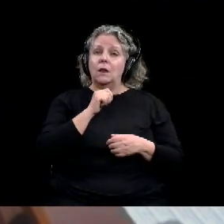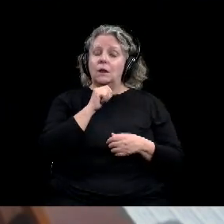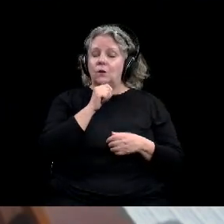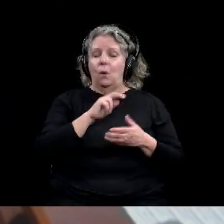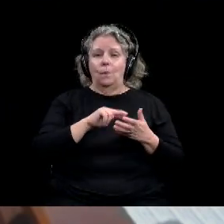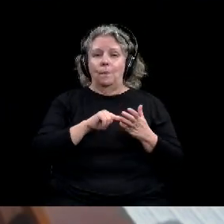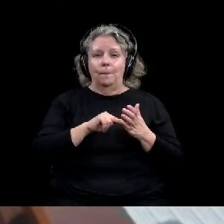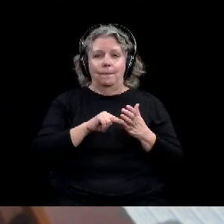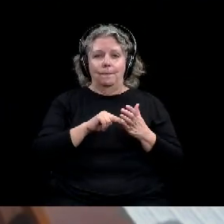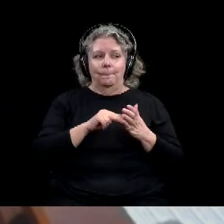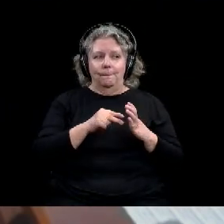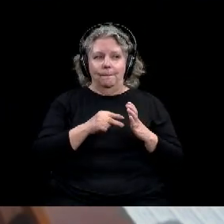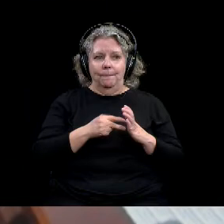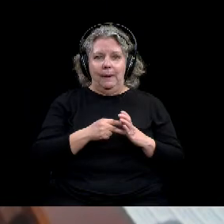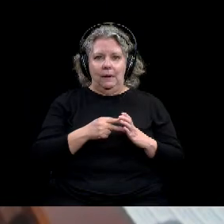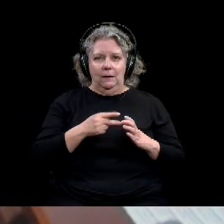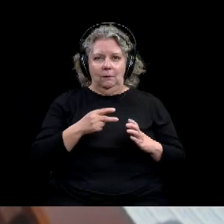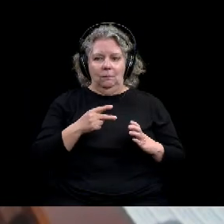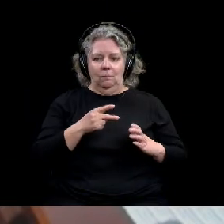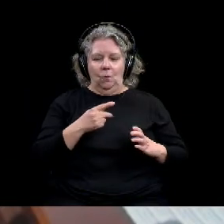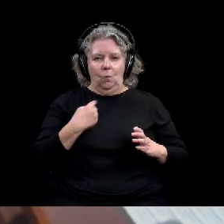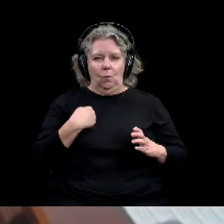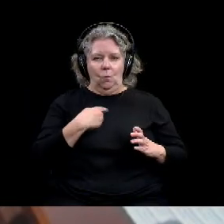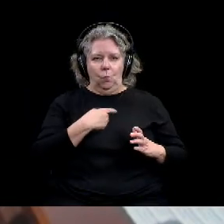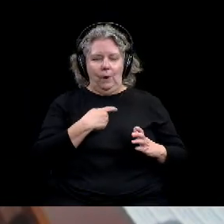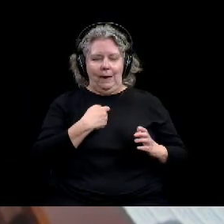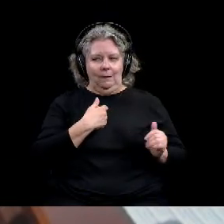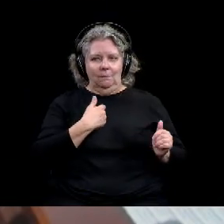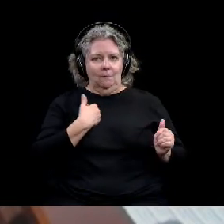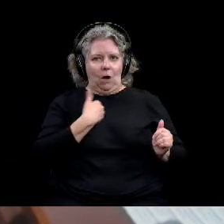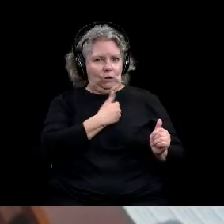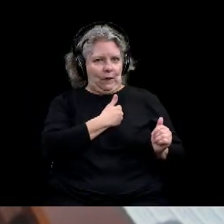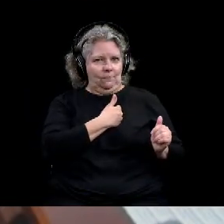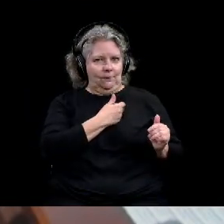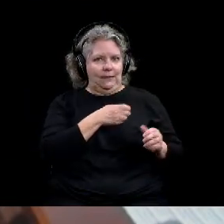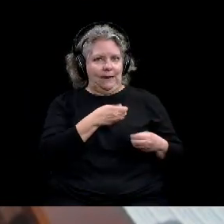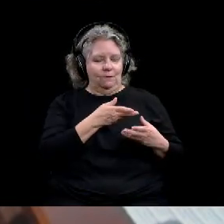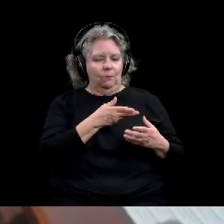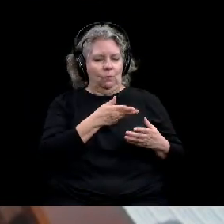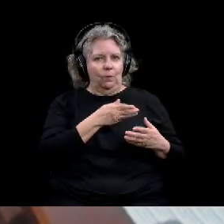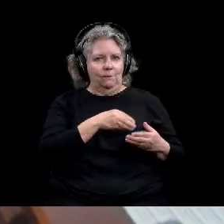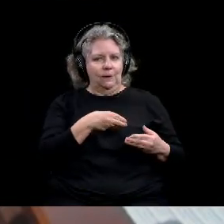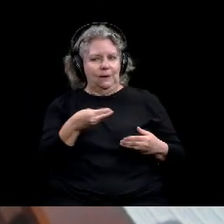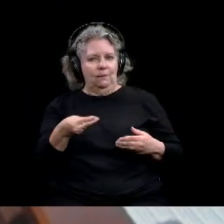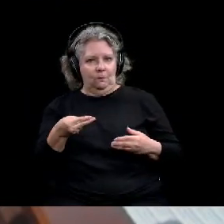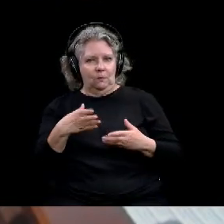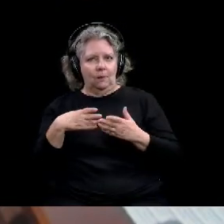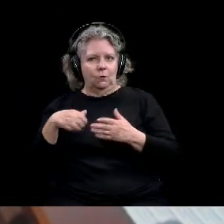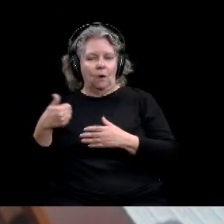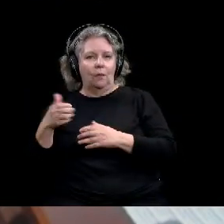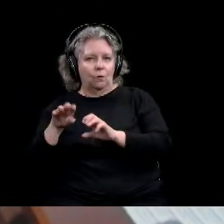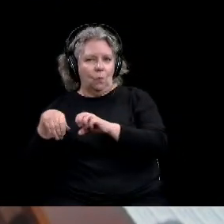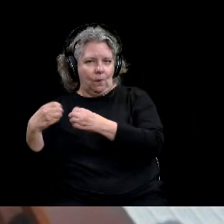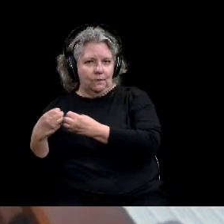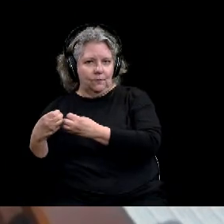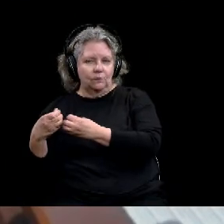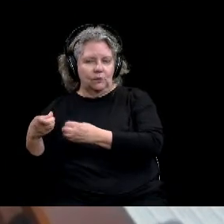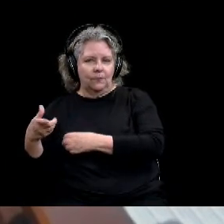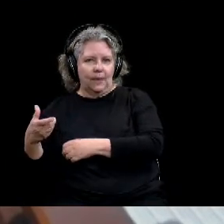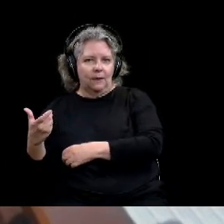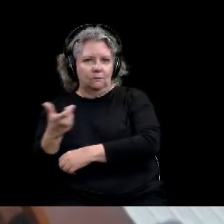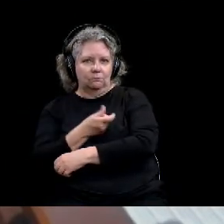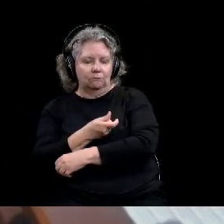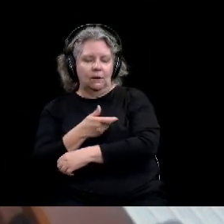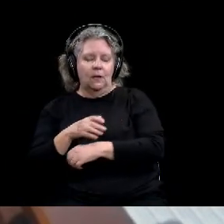other organizations to give. It is, in my mind, a point of access for this community to receive